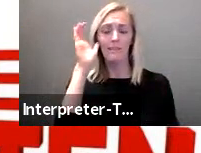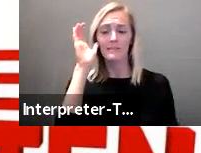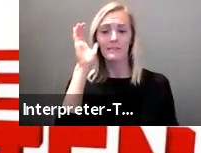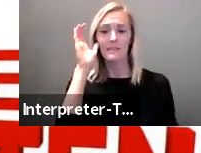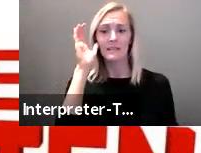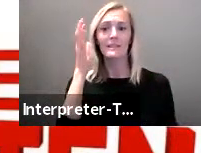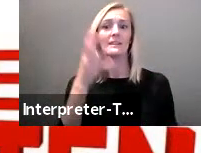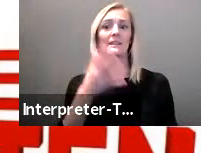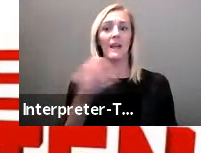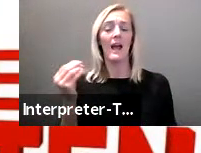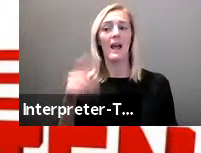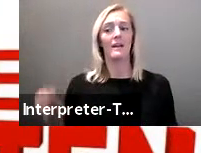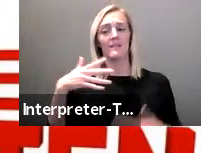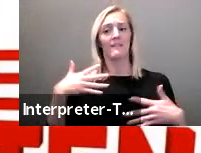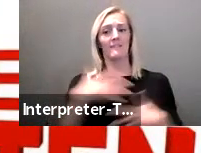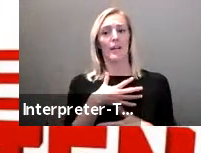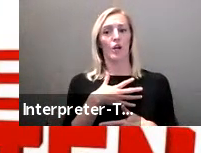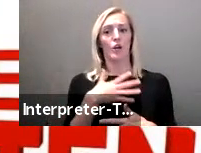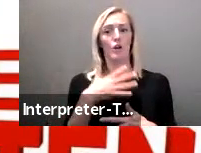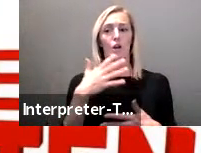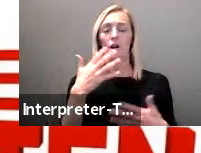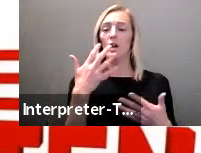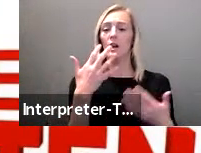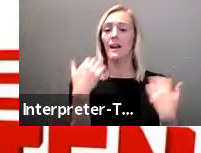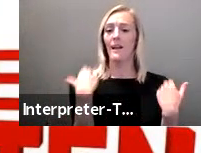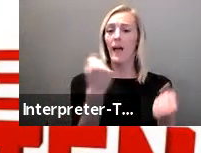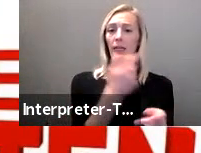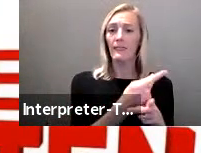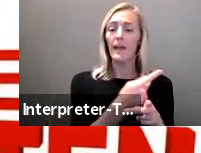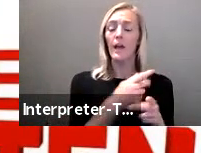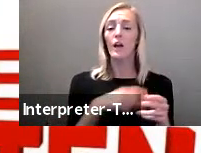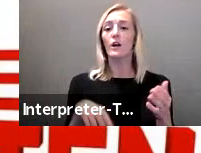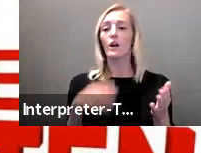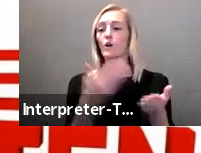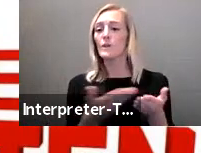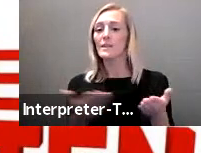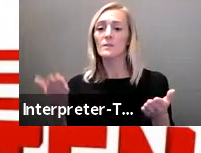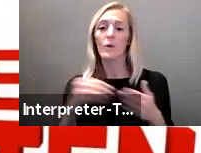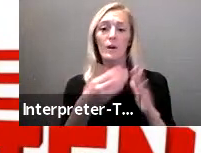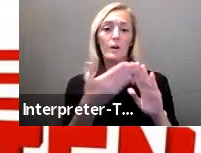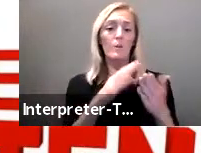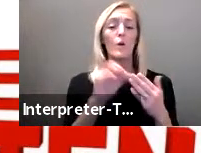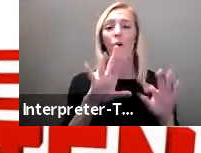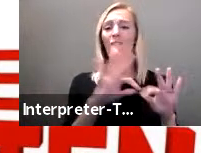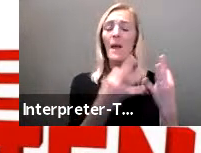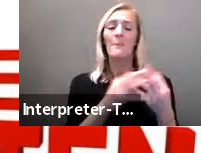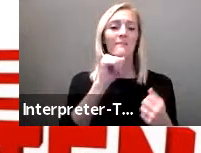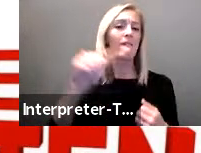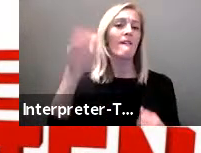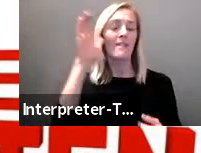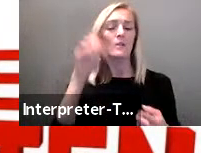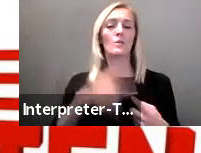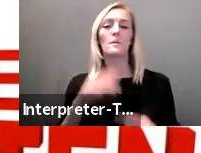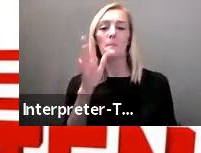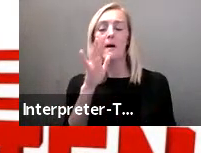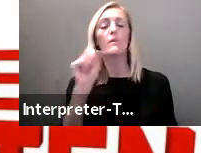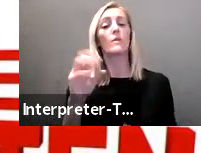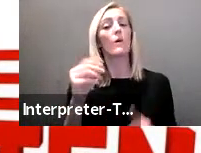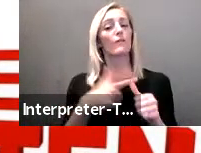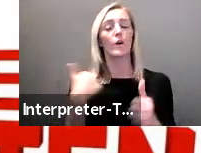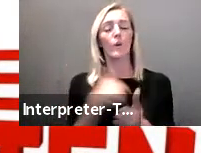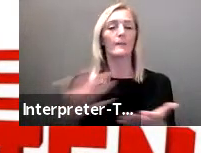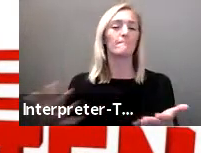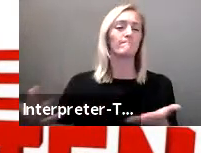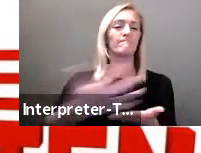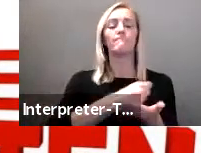fear of not being heard, whether it was healthcare, it was resources in the community, or it was your family. And so we started by collecting maternal